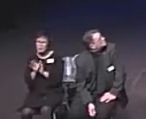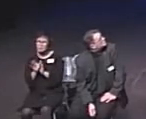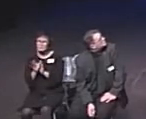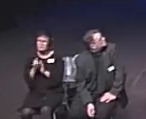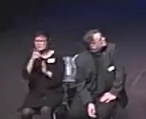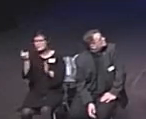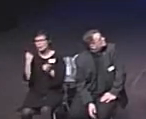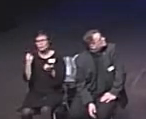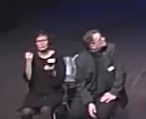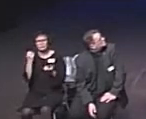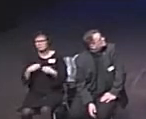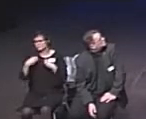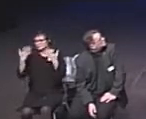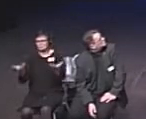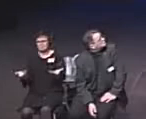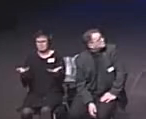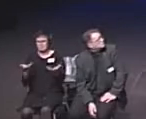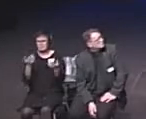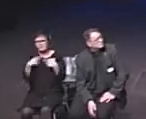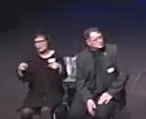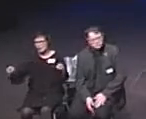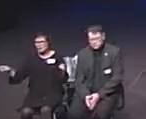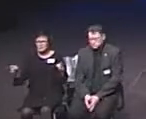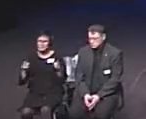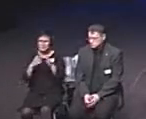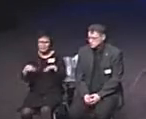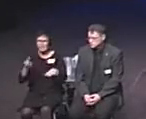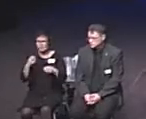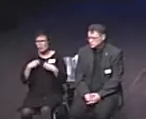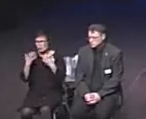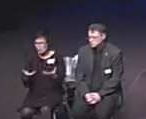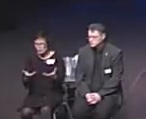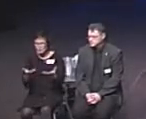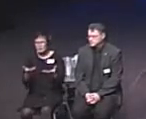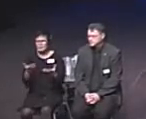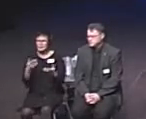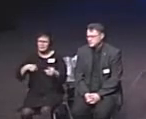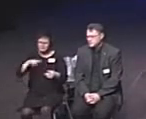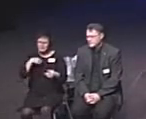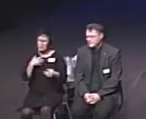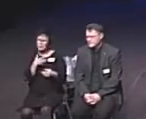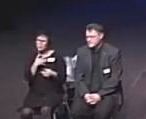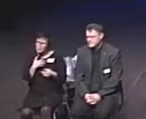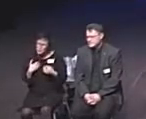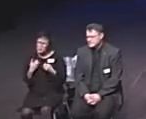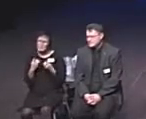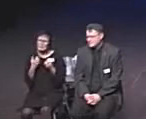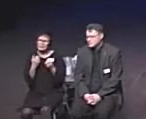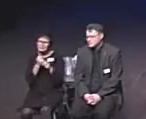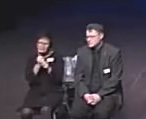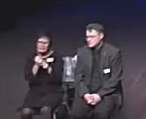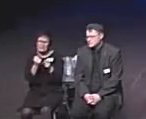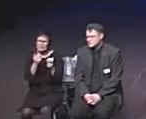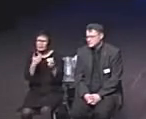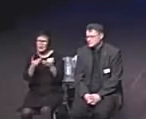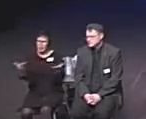you can create from different kinds of ways. And we have tried as much as possible to make the installation in such a